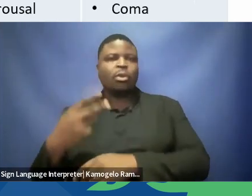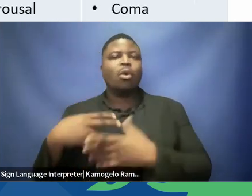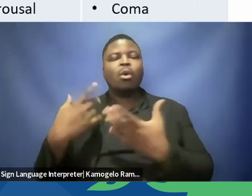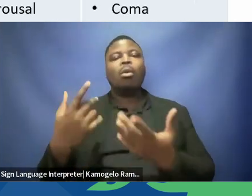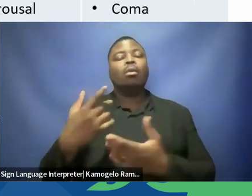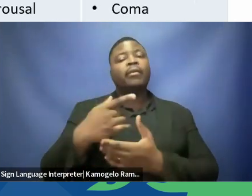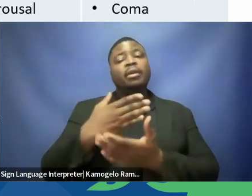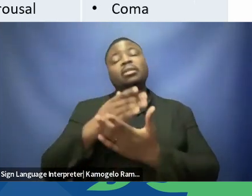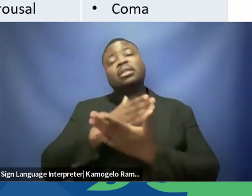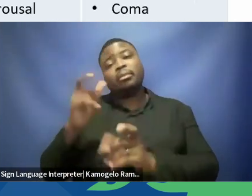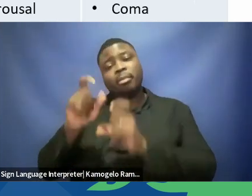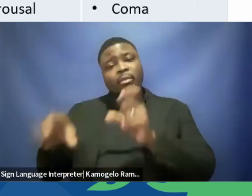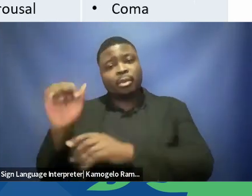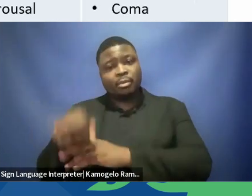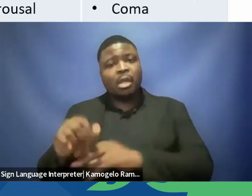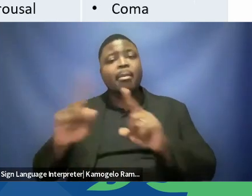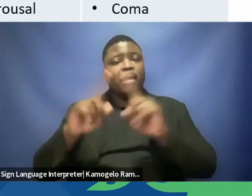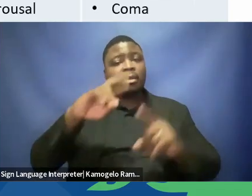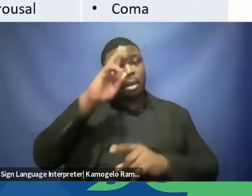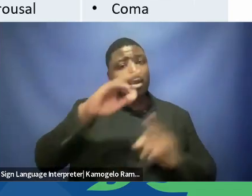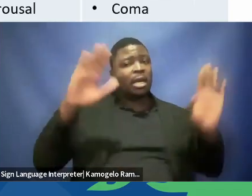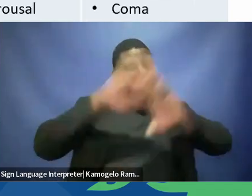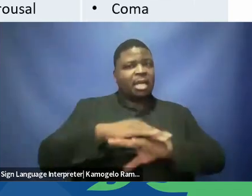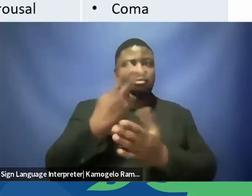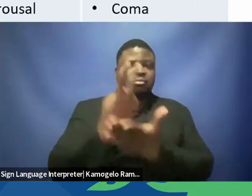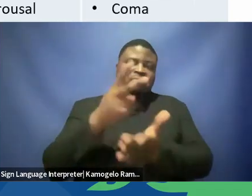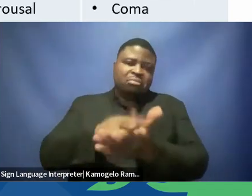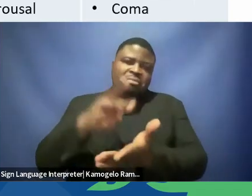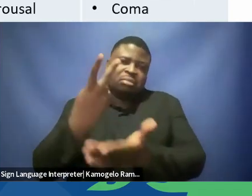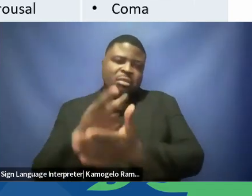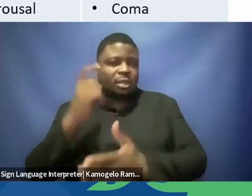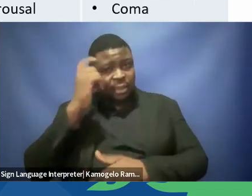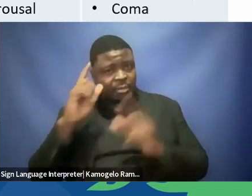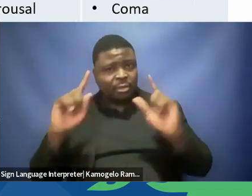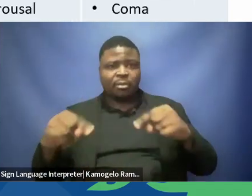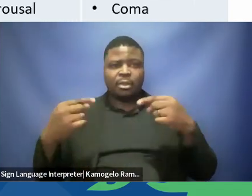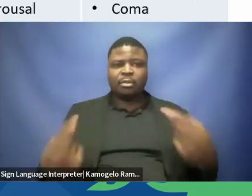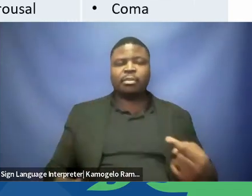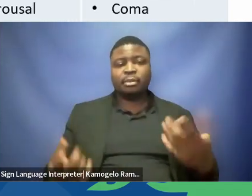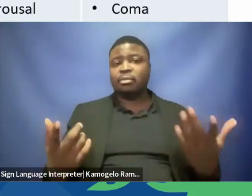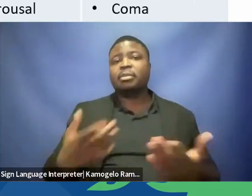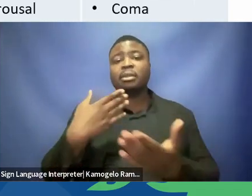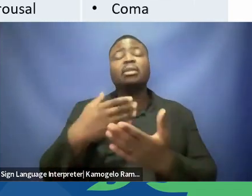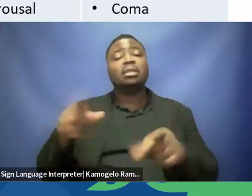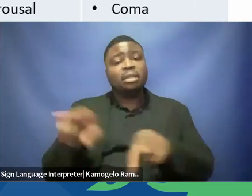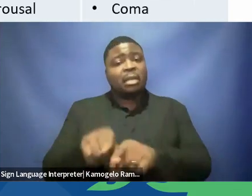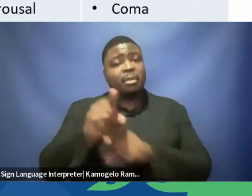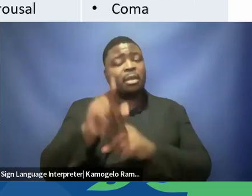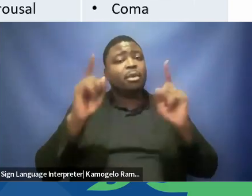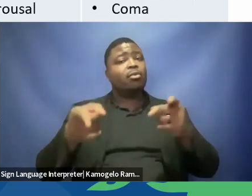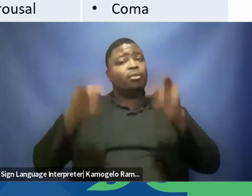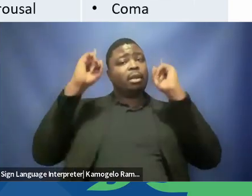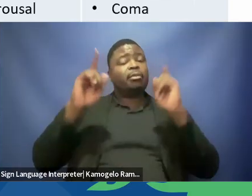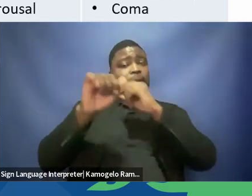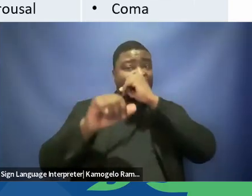this drug is insomnia, hypertension, dependency. If you increase your risk, increased